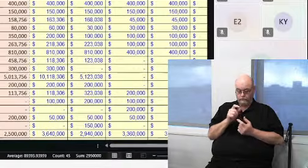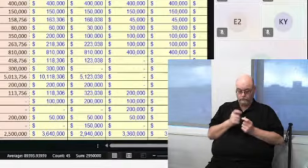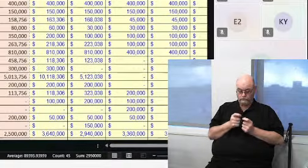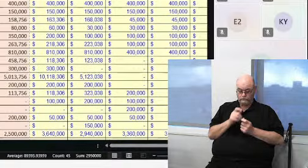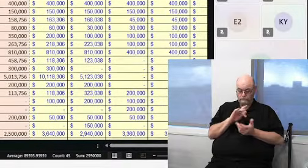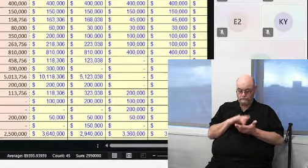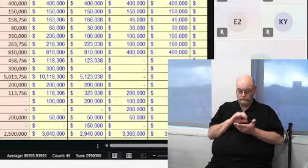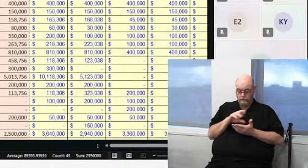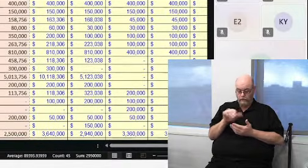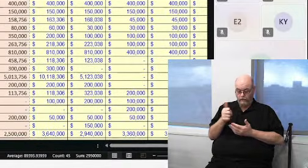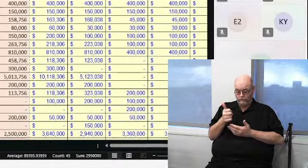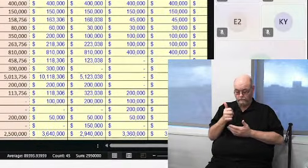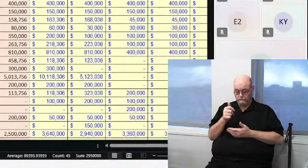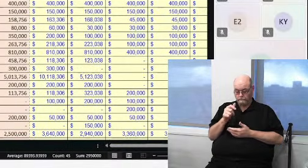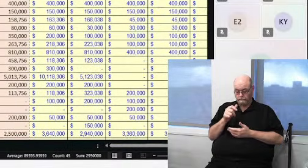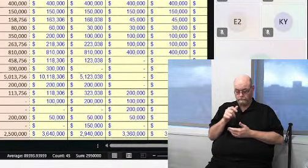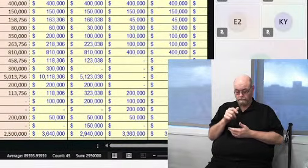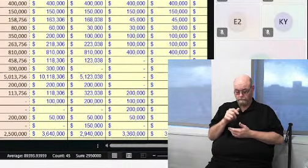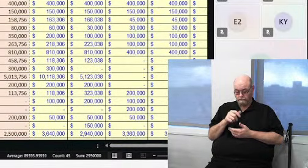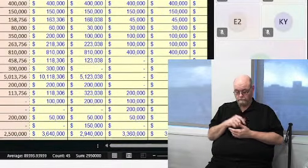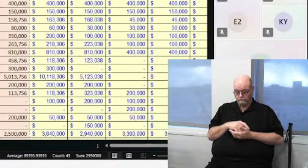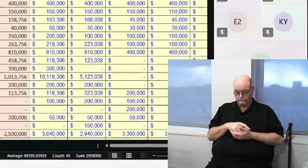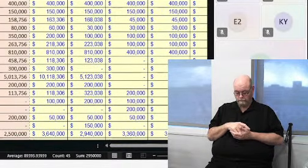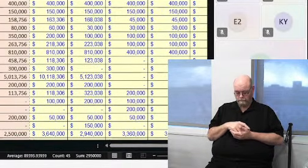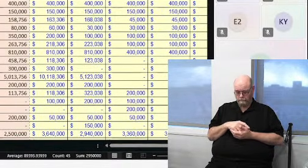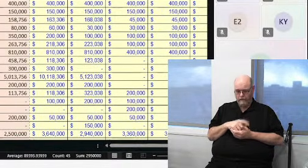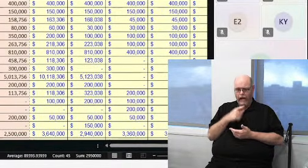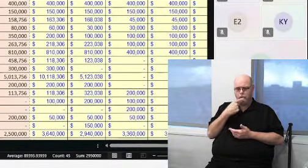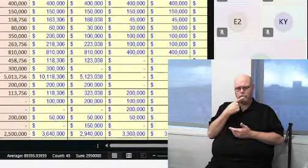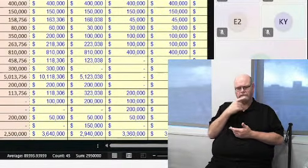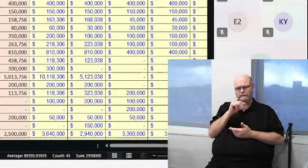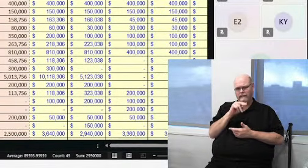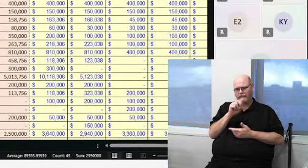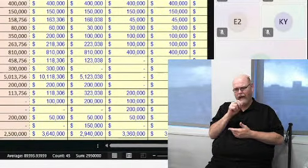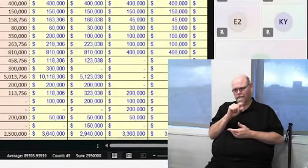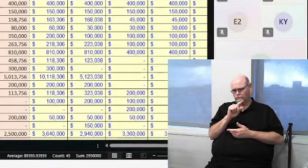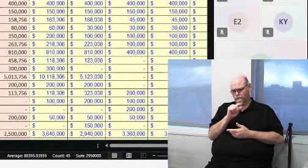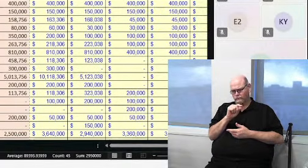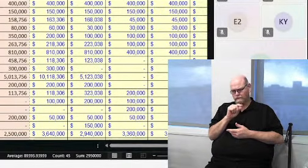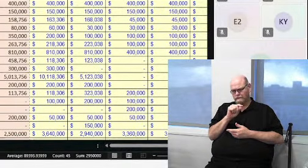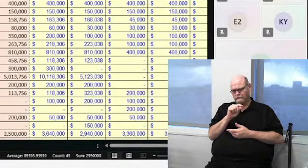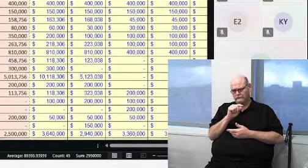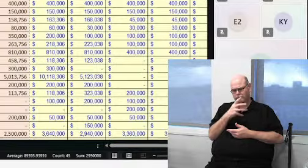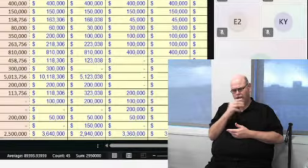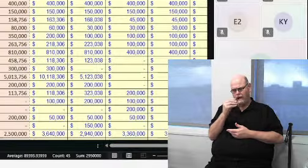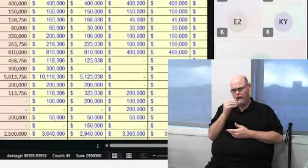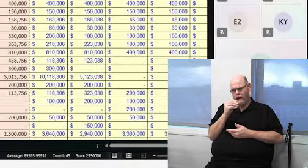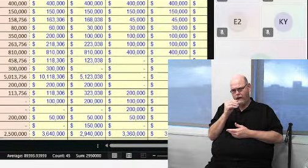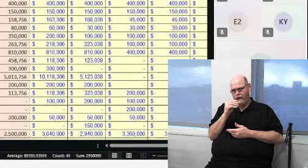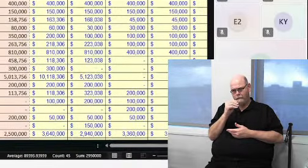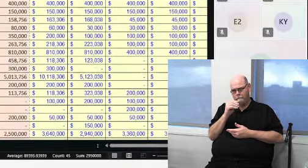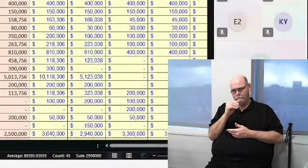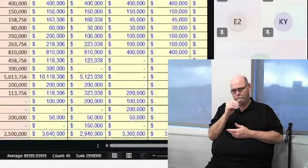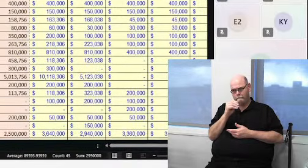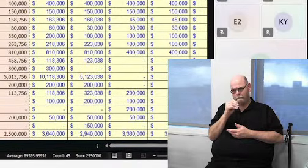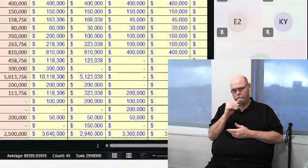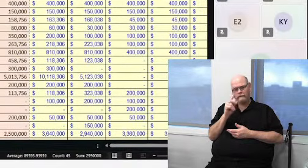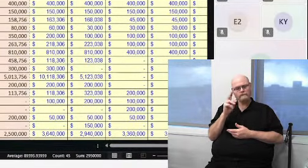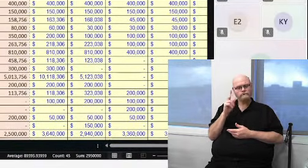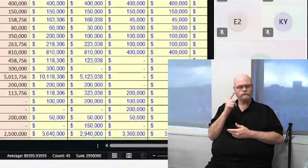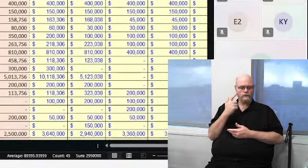control center or are they related to something else? So these, I would say line 20